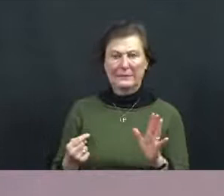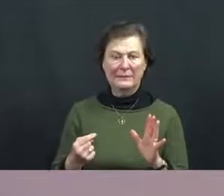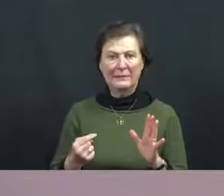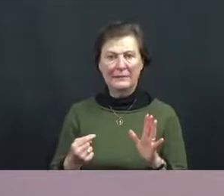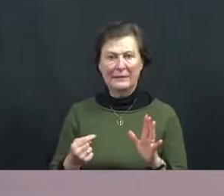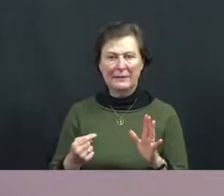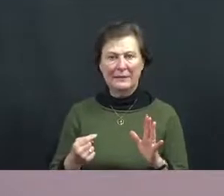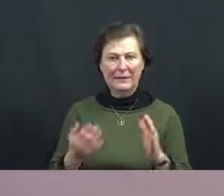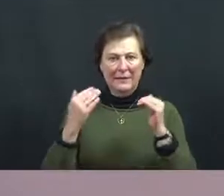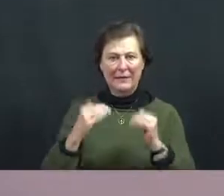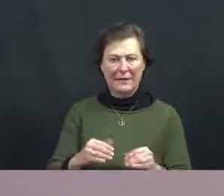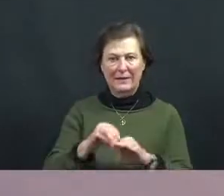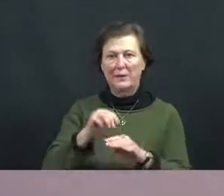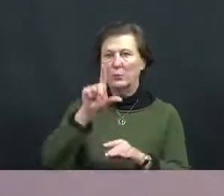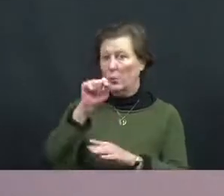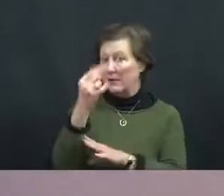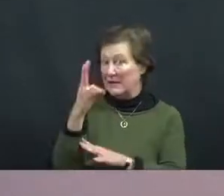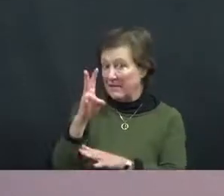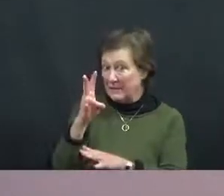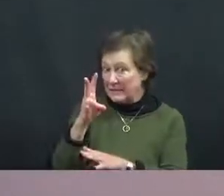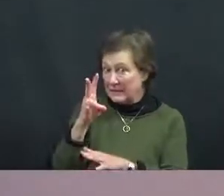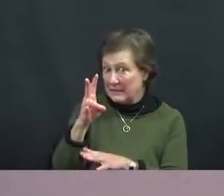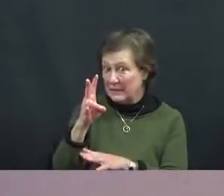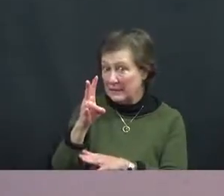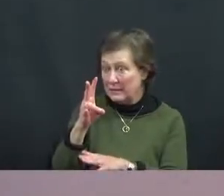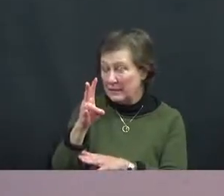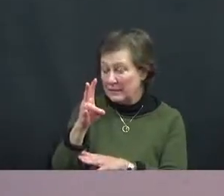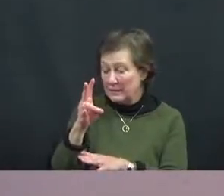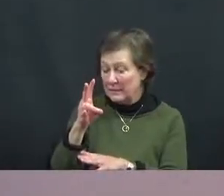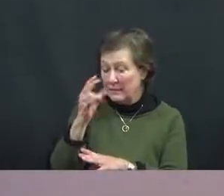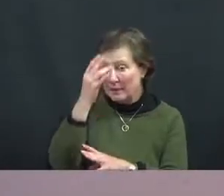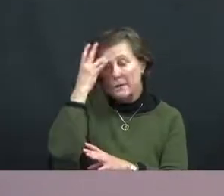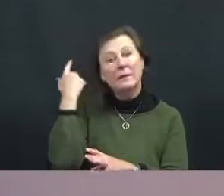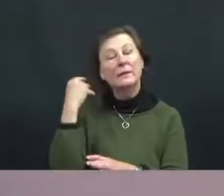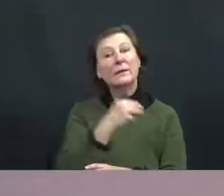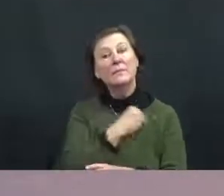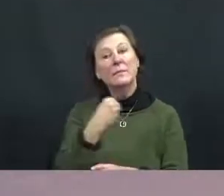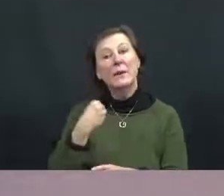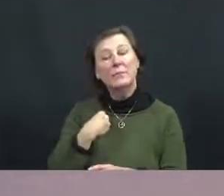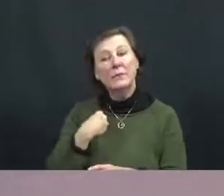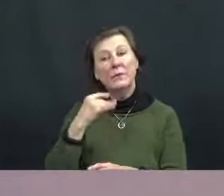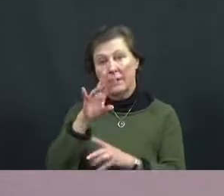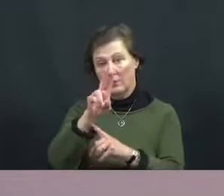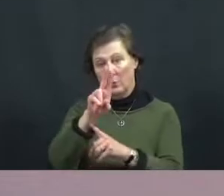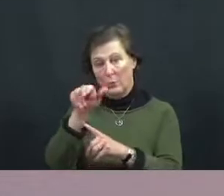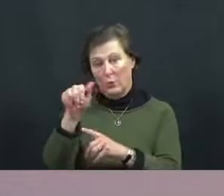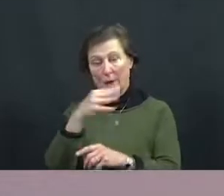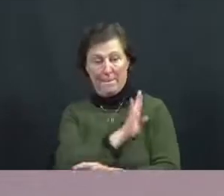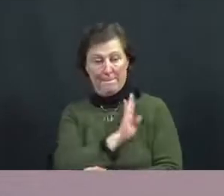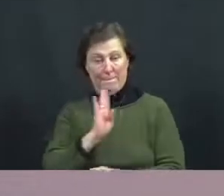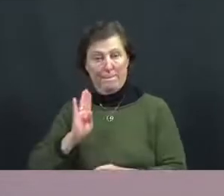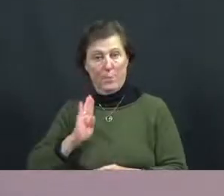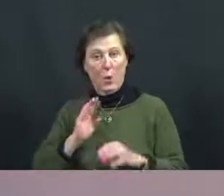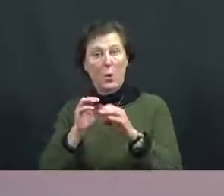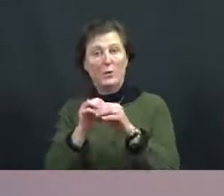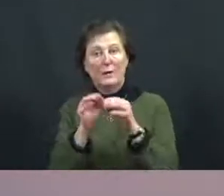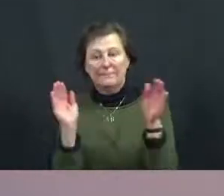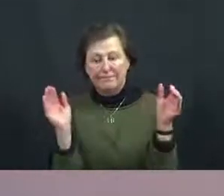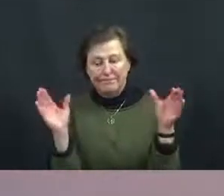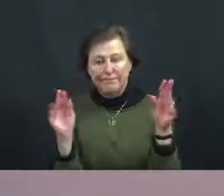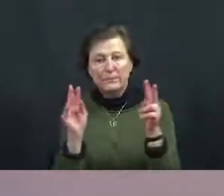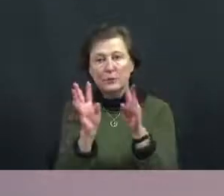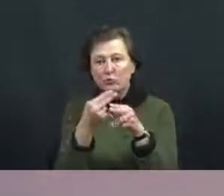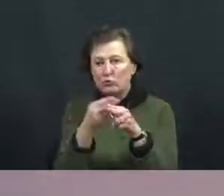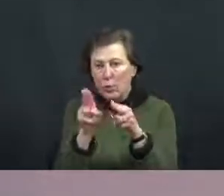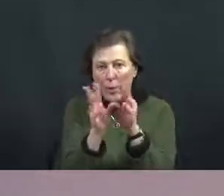Then in 2017, the members of the UUA Board of Trustees, in a single short meeting,